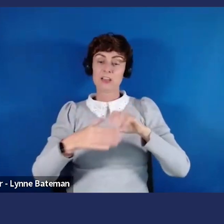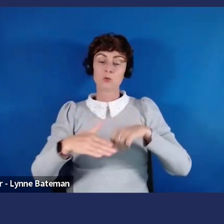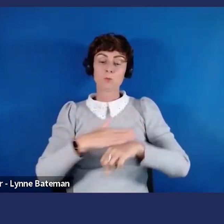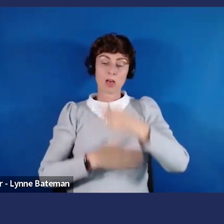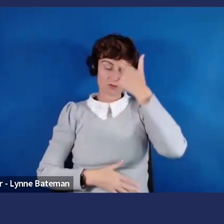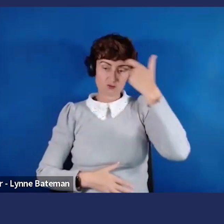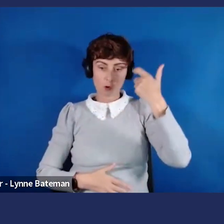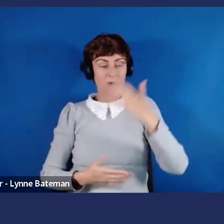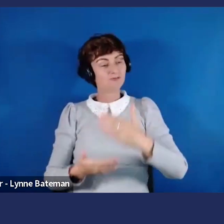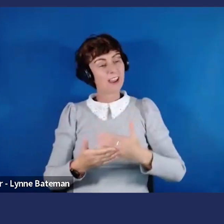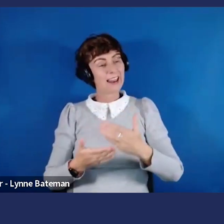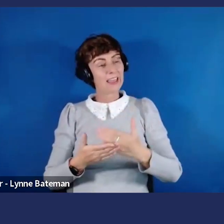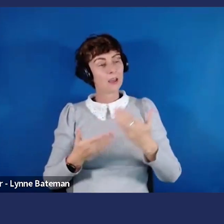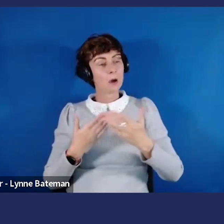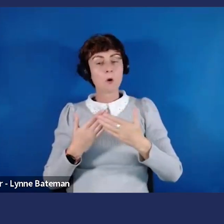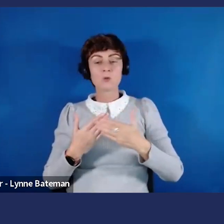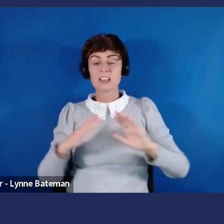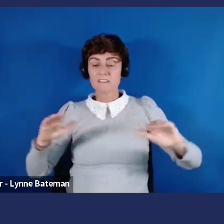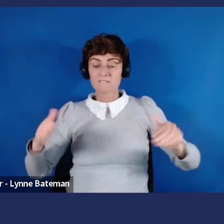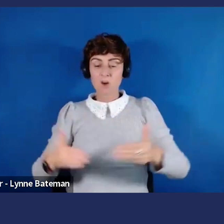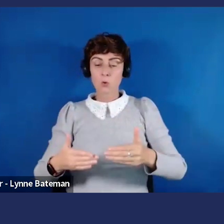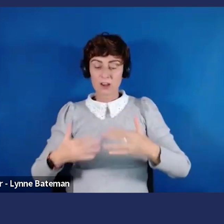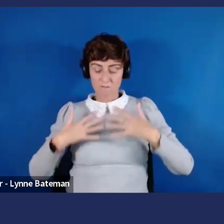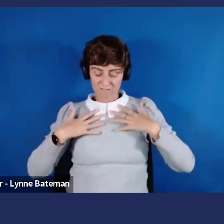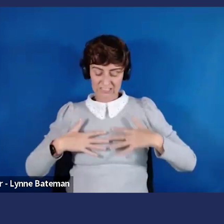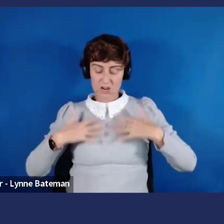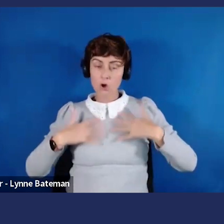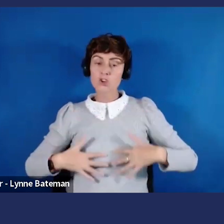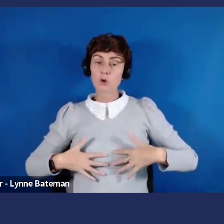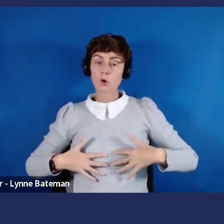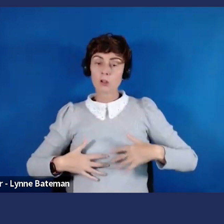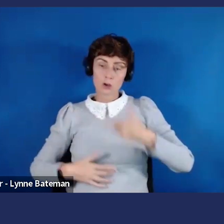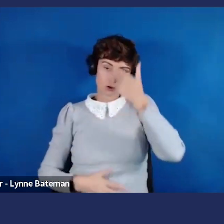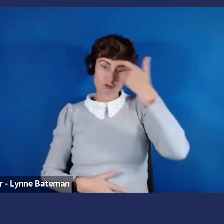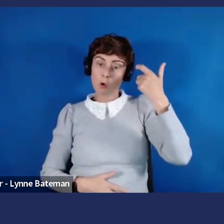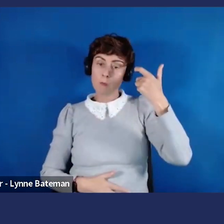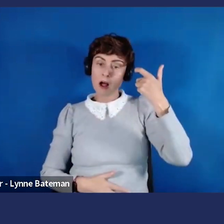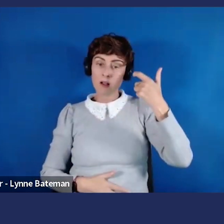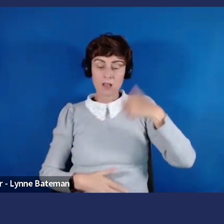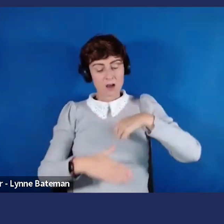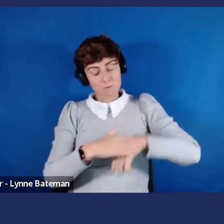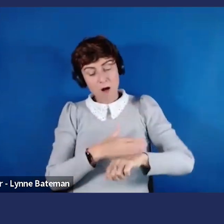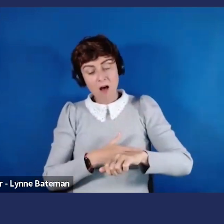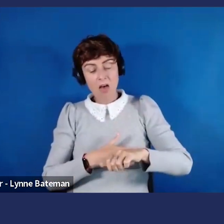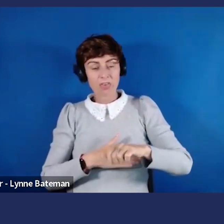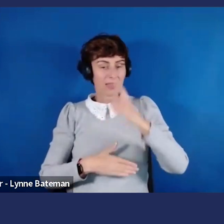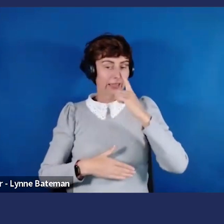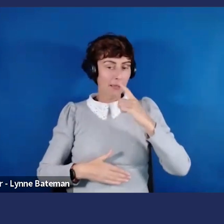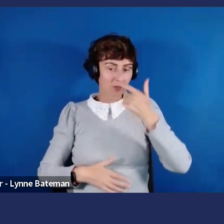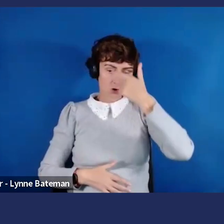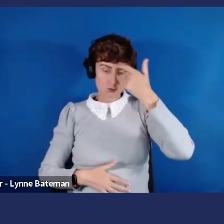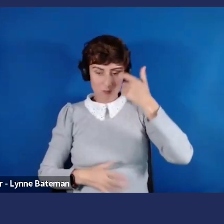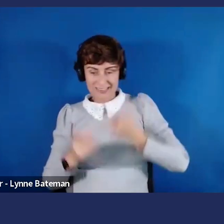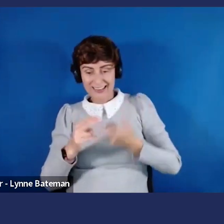was mostly focused on physiological trauma. Birth was seen as traumatic if there were